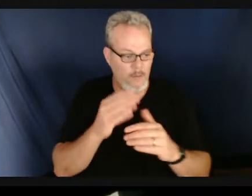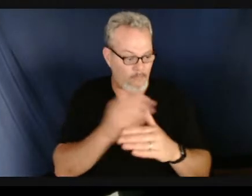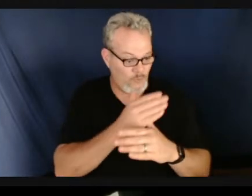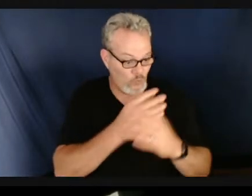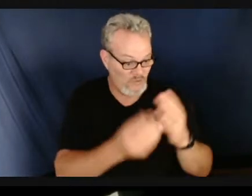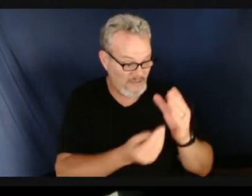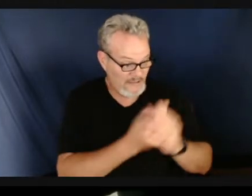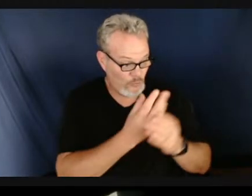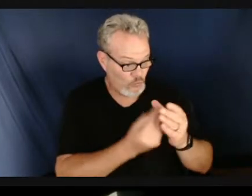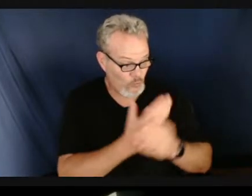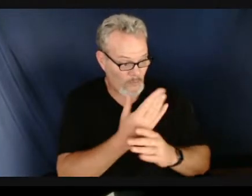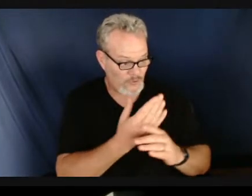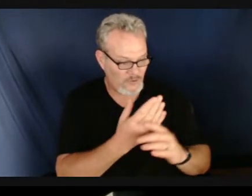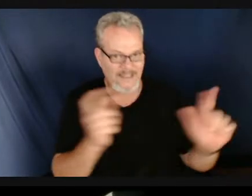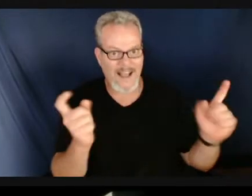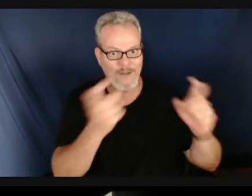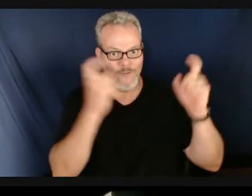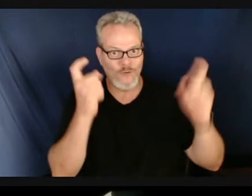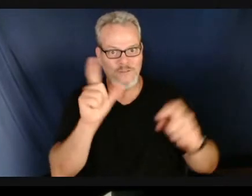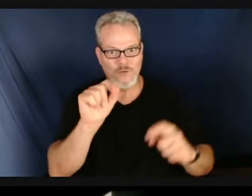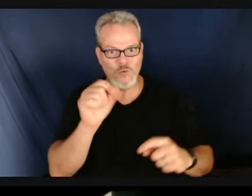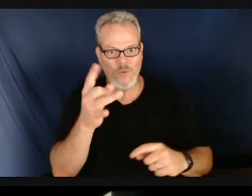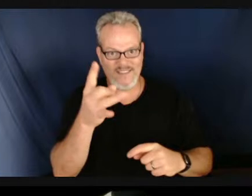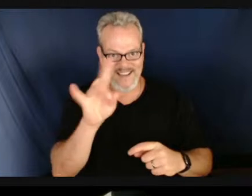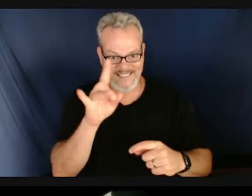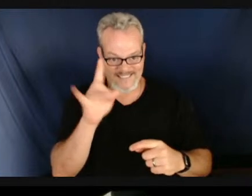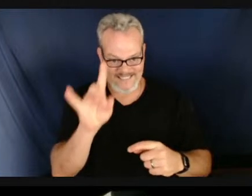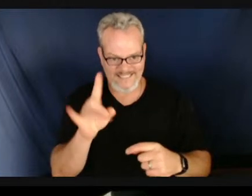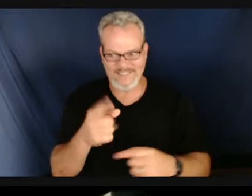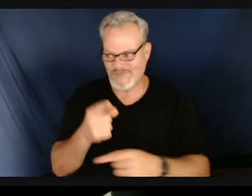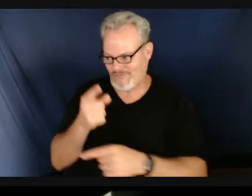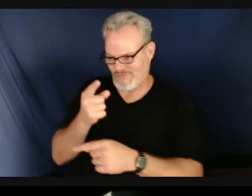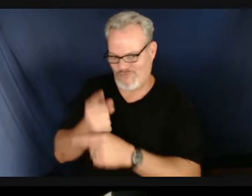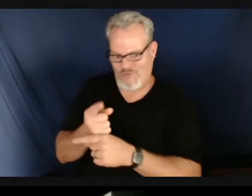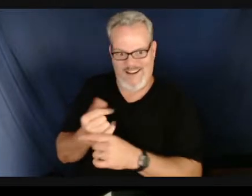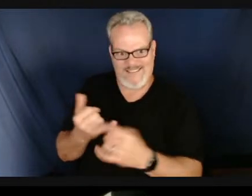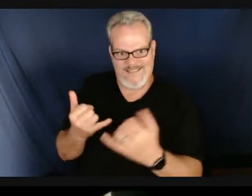from 2018. Right. Well, It is the 23rd year of